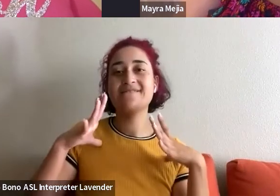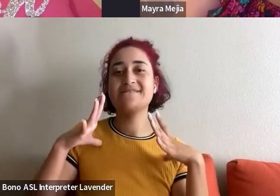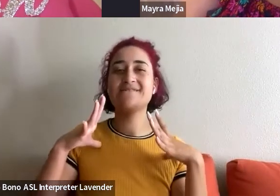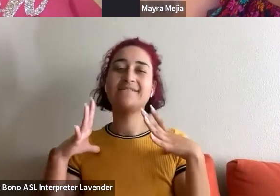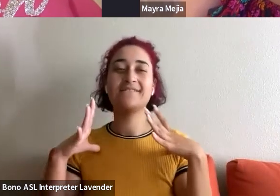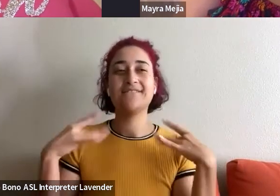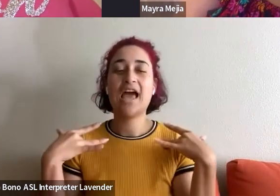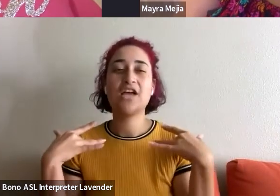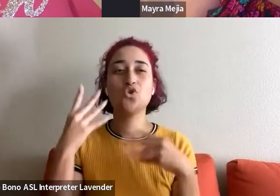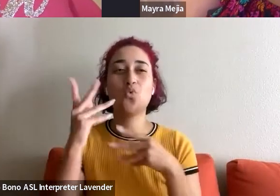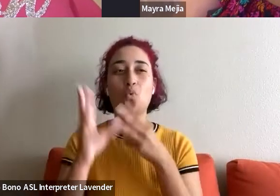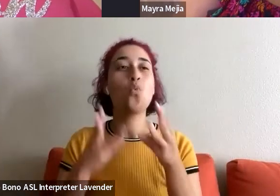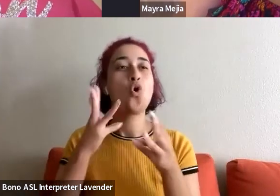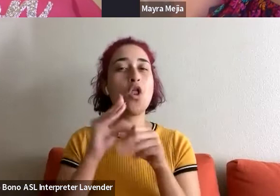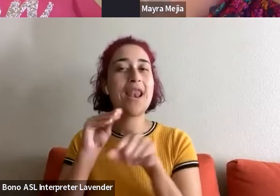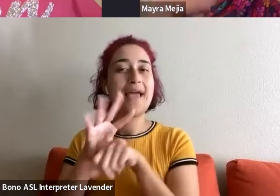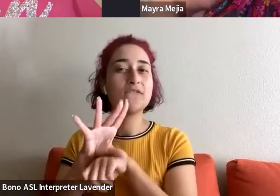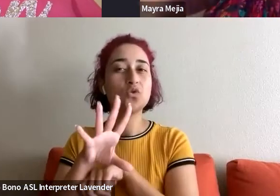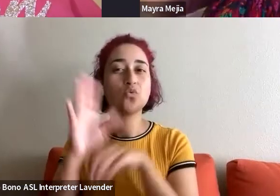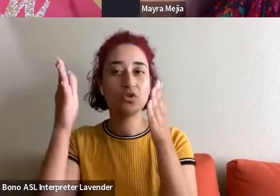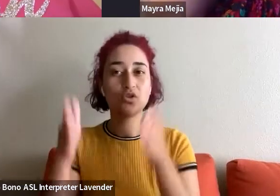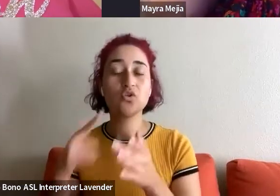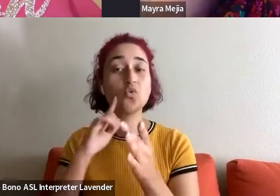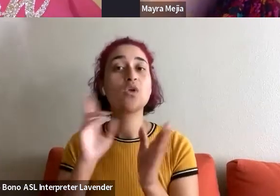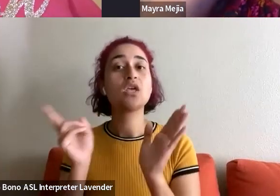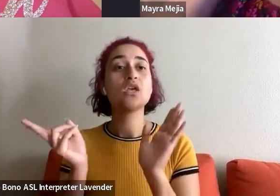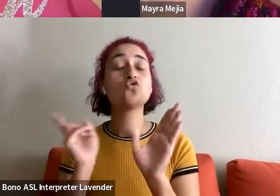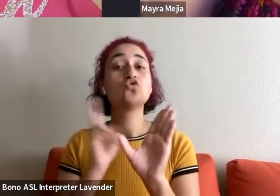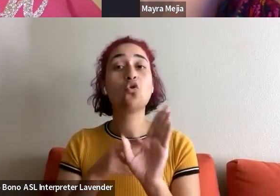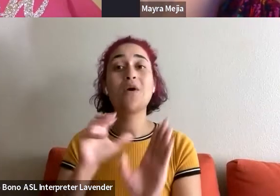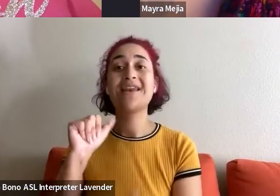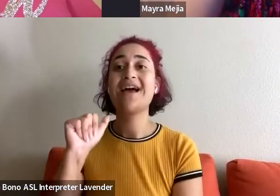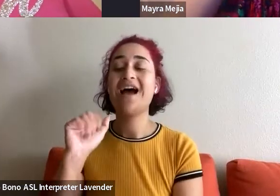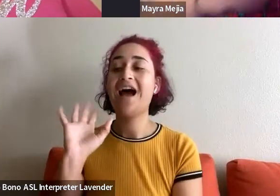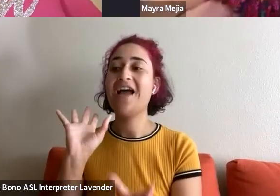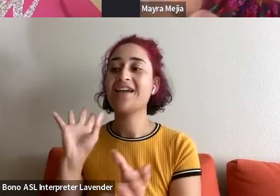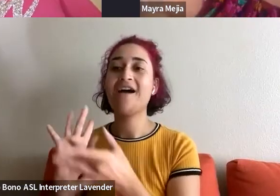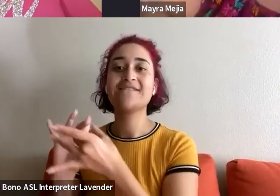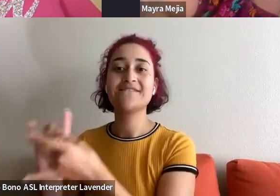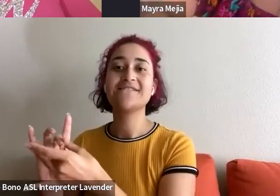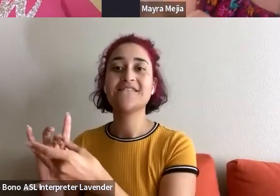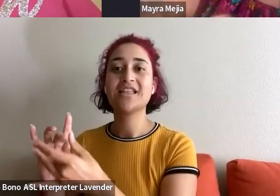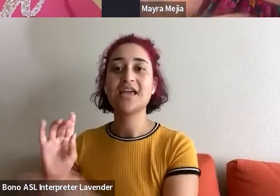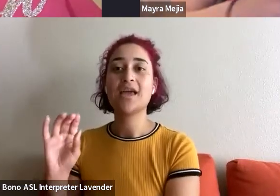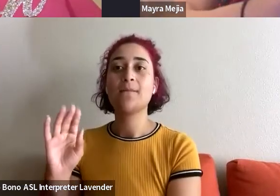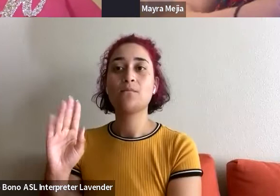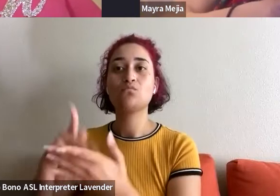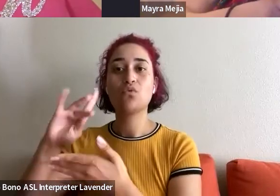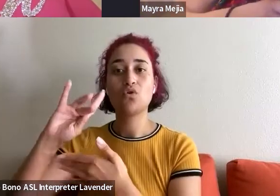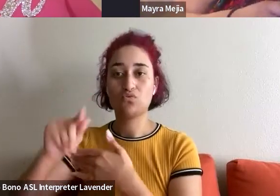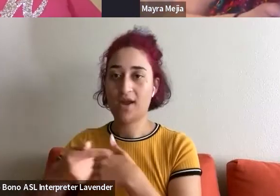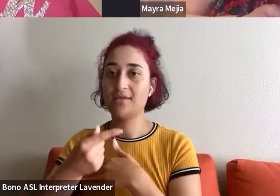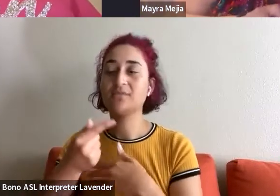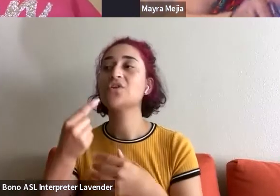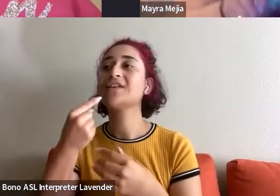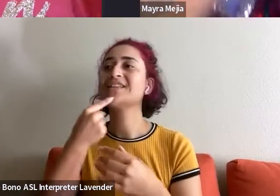influencers, we join affiliate programs. And what that does is, let's say I write a blog post and